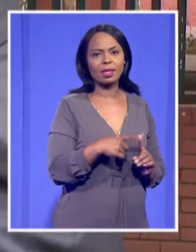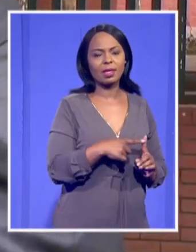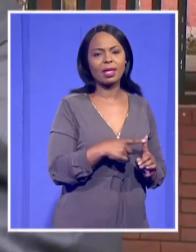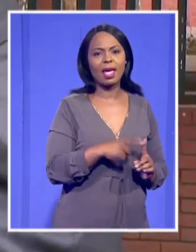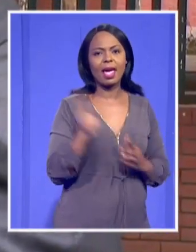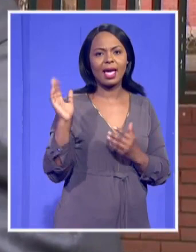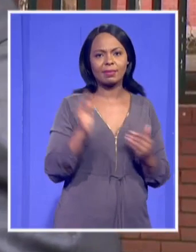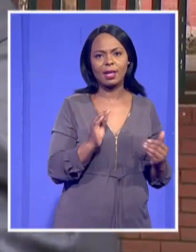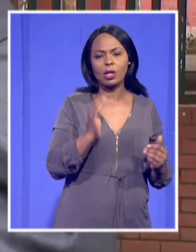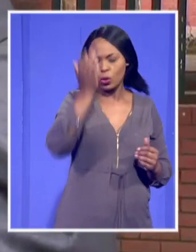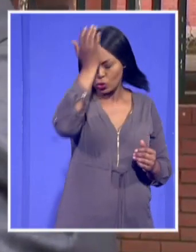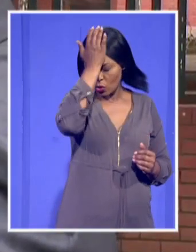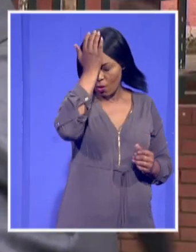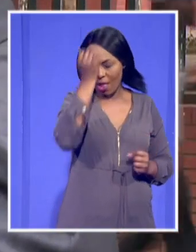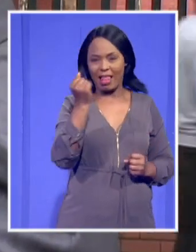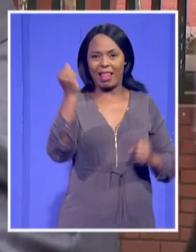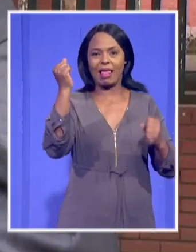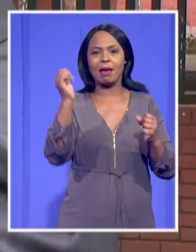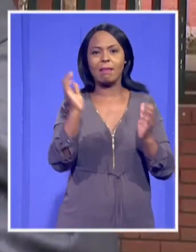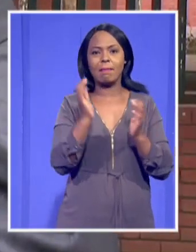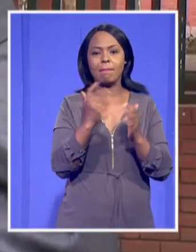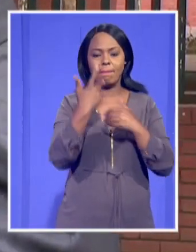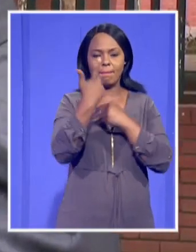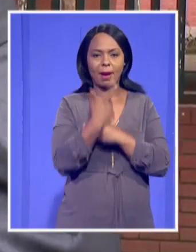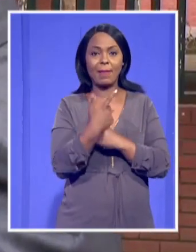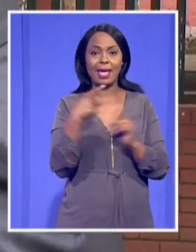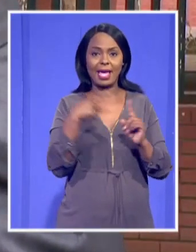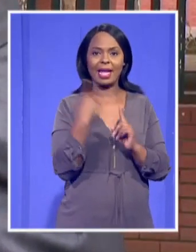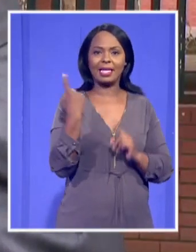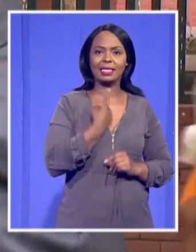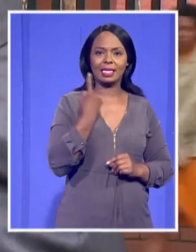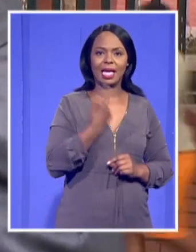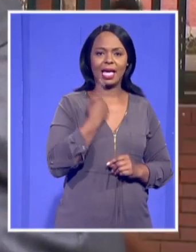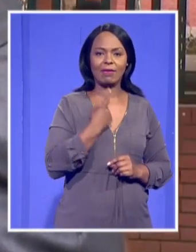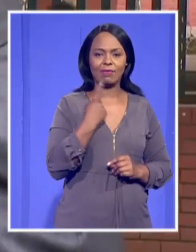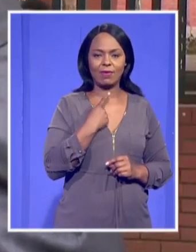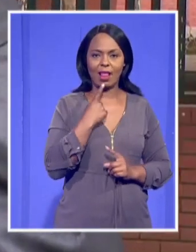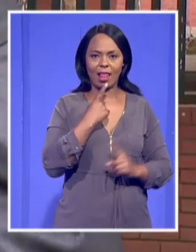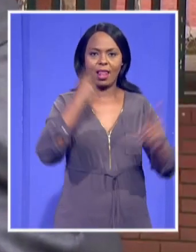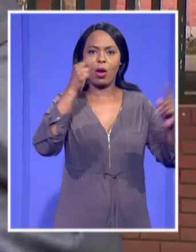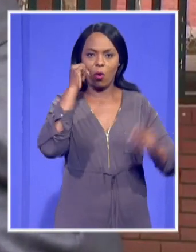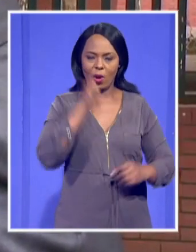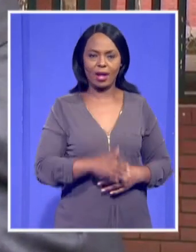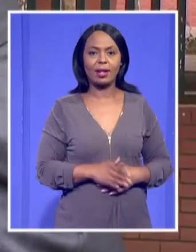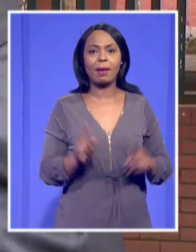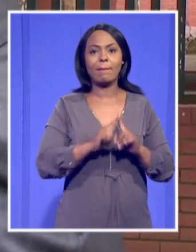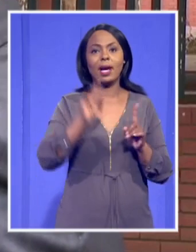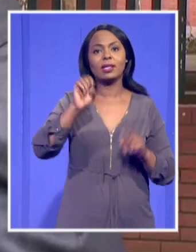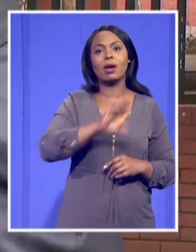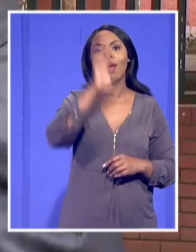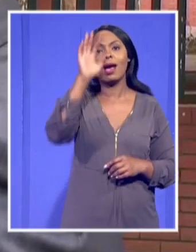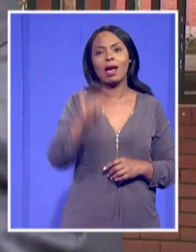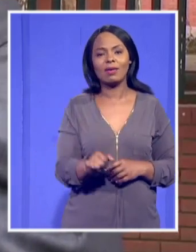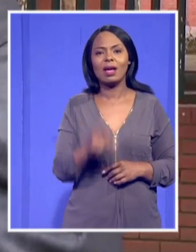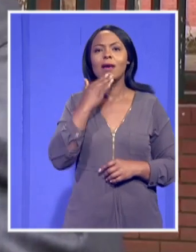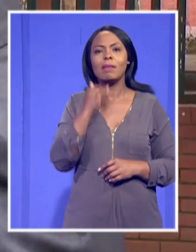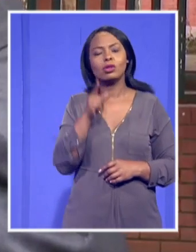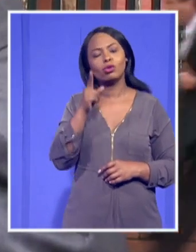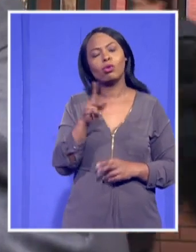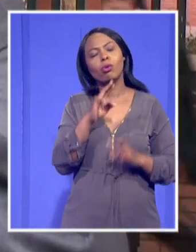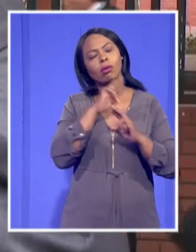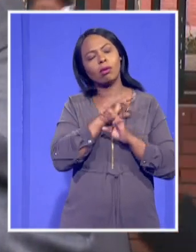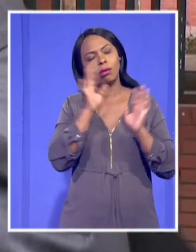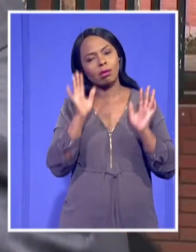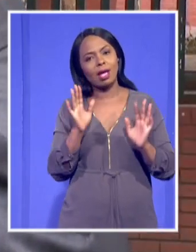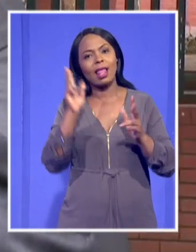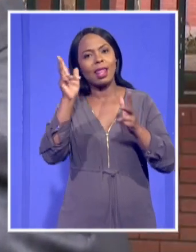briefing, but the details he's going to say it himself. I think all I can say is that South Africans must take an afternoon off and listen to